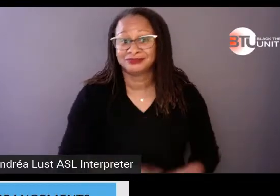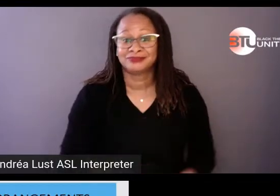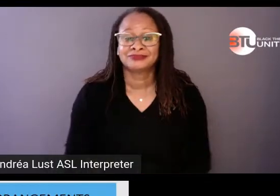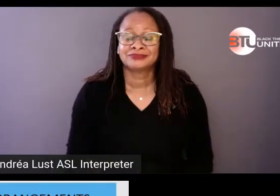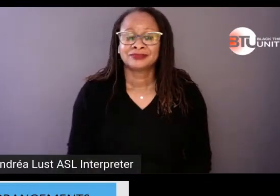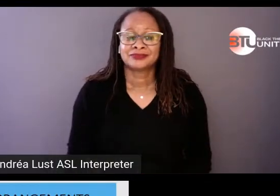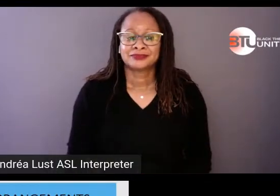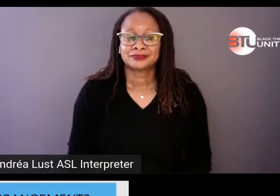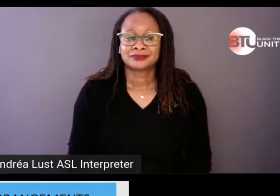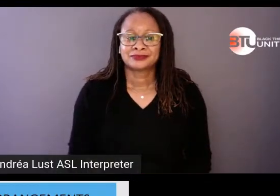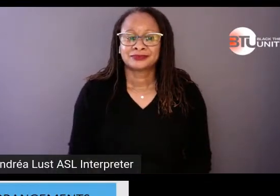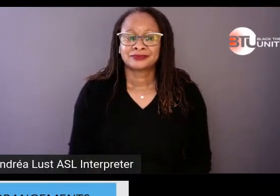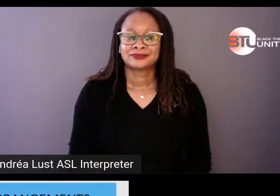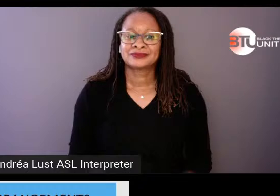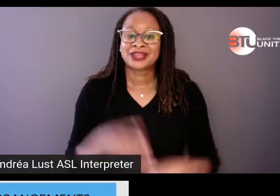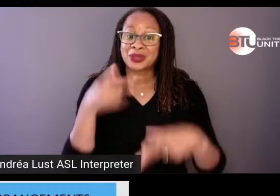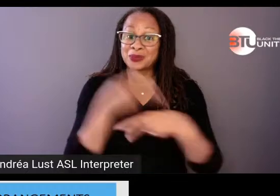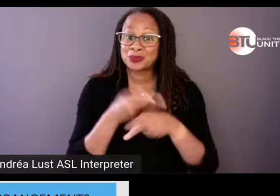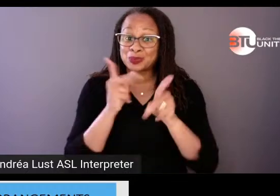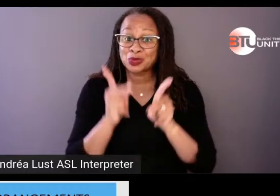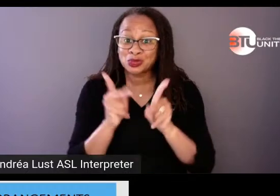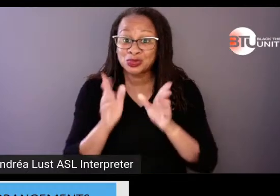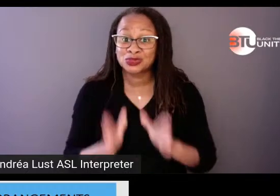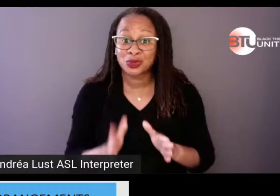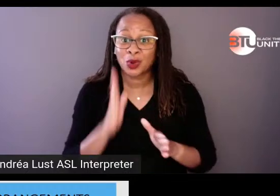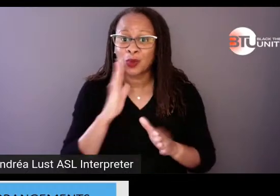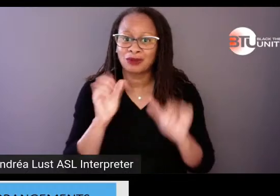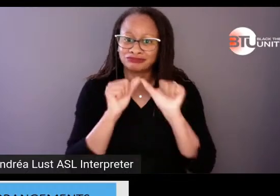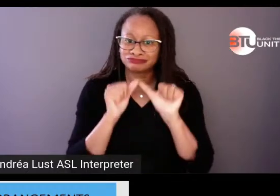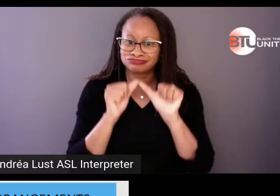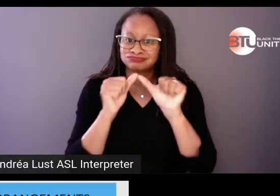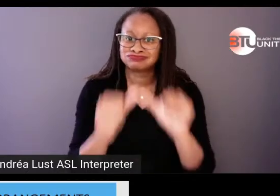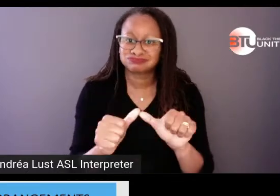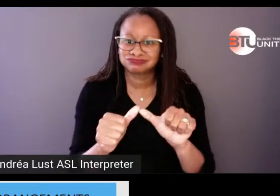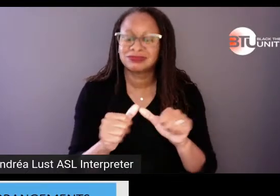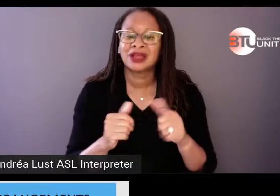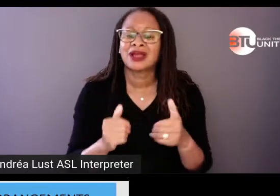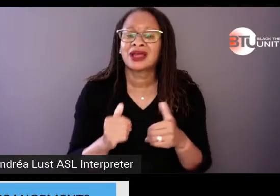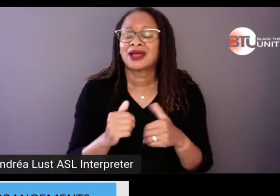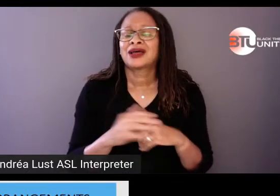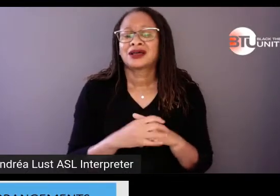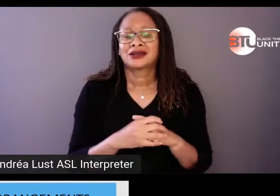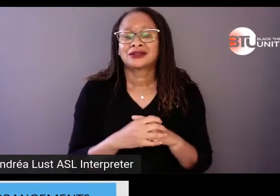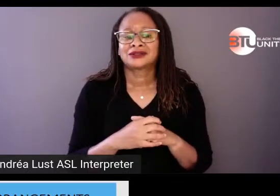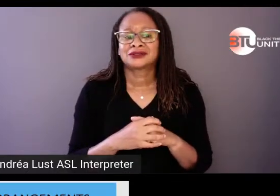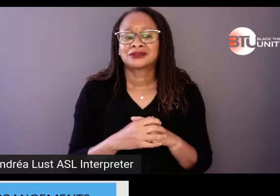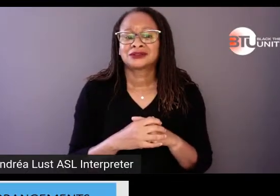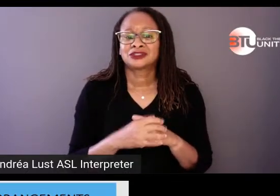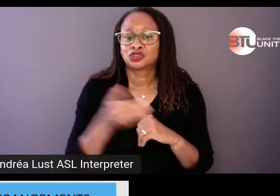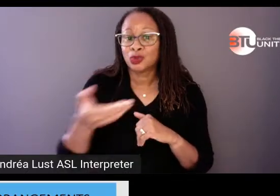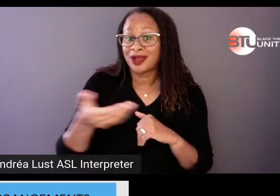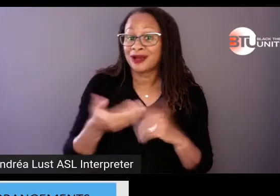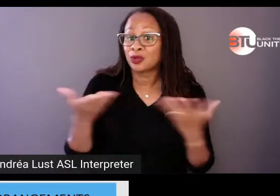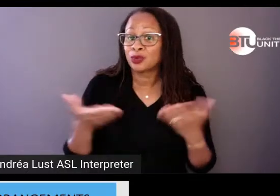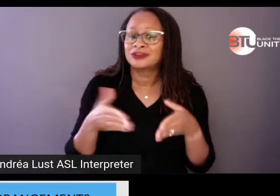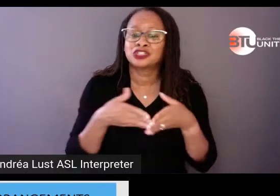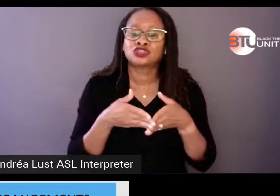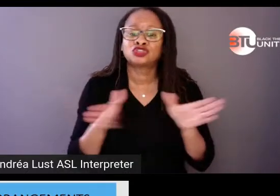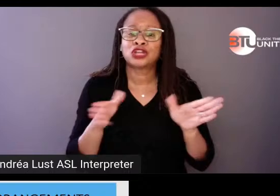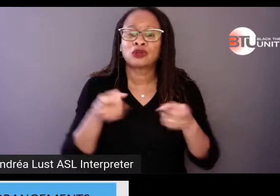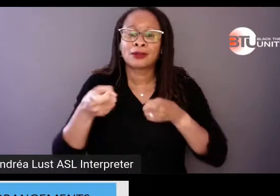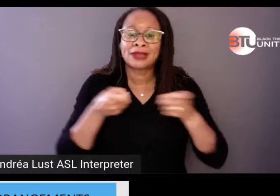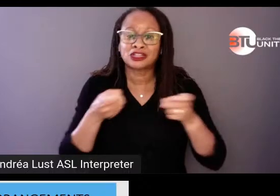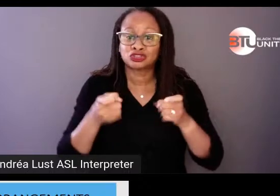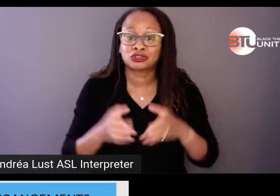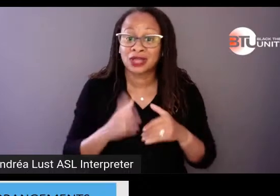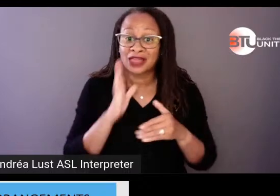The producer that will then go on to generally, you know, they hire a general manager. They will have to